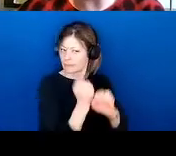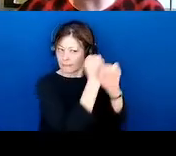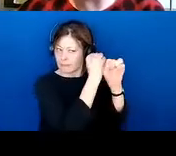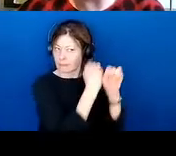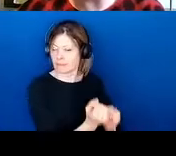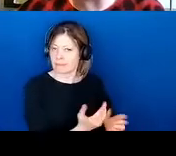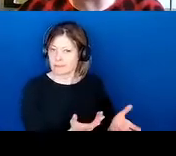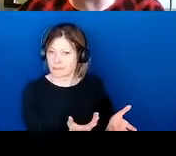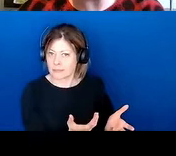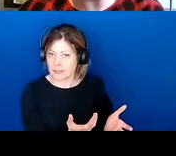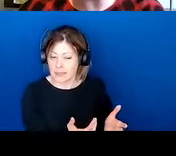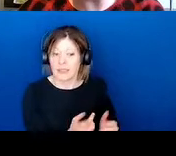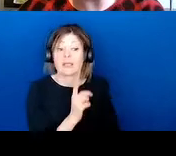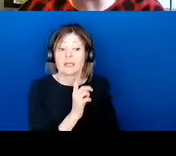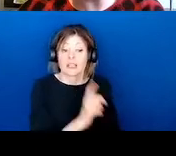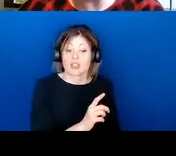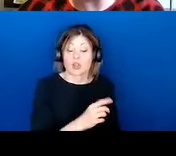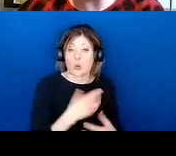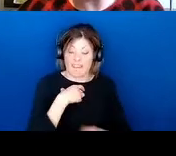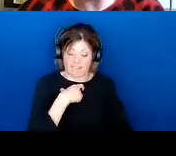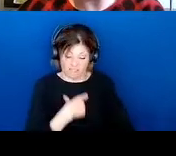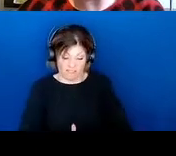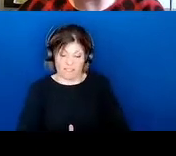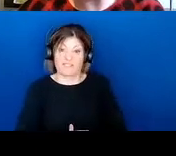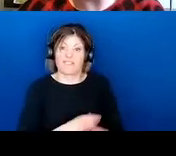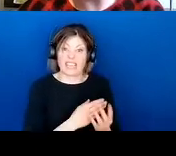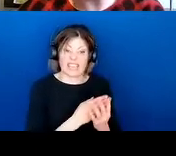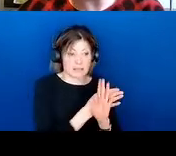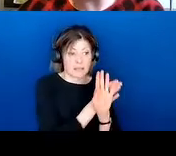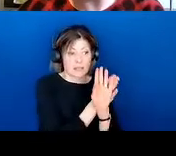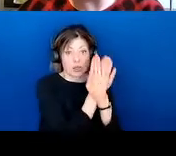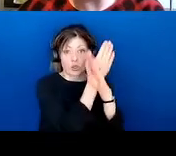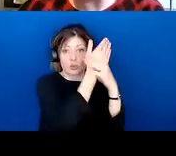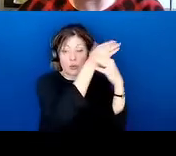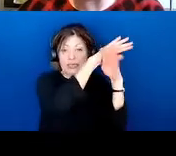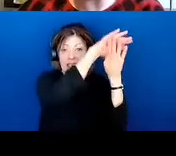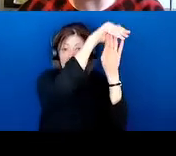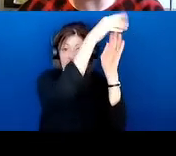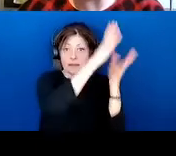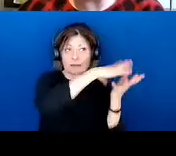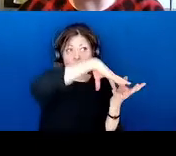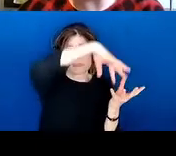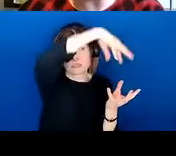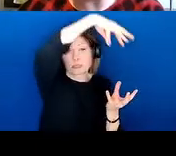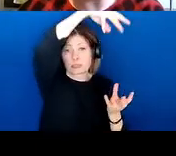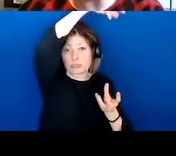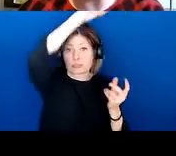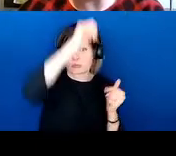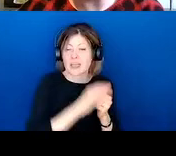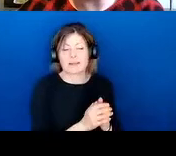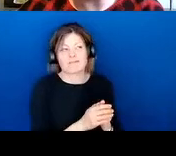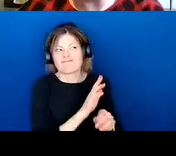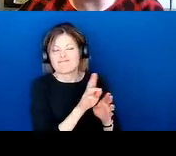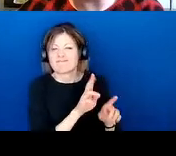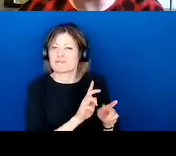with figures composed of sinuous lines, graceful curves, and exaggerated poses.